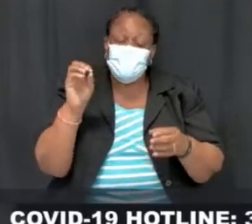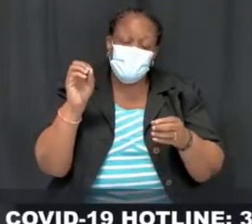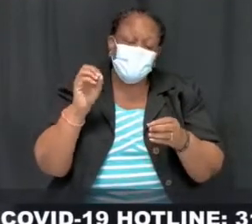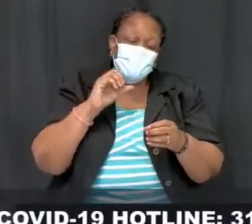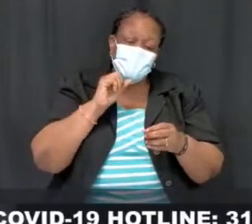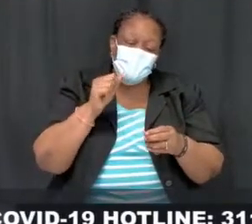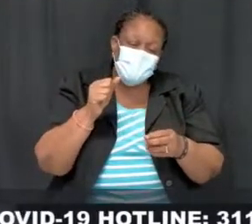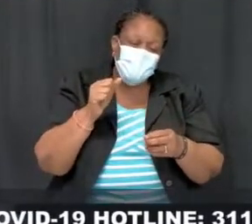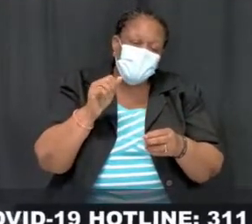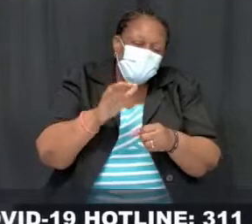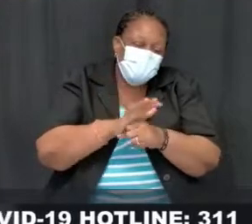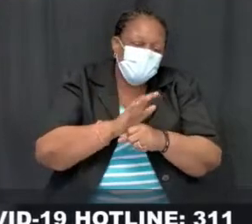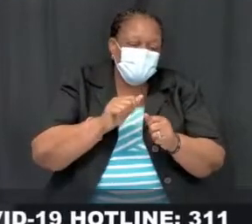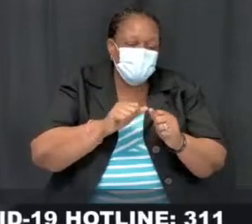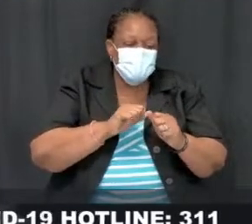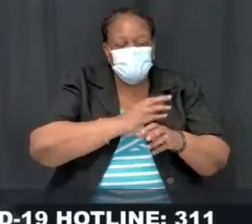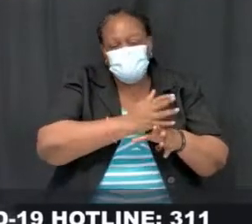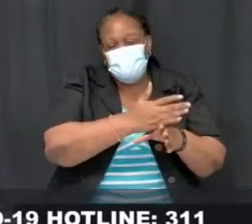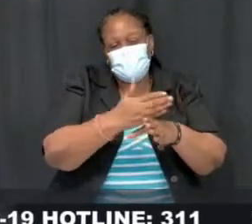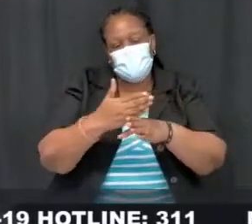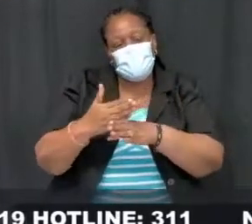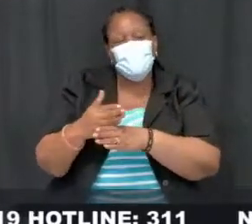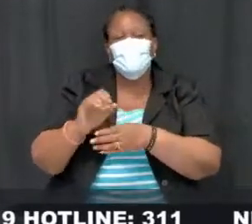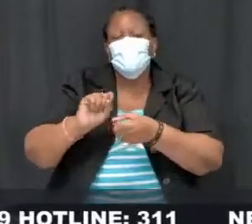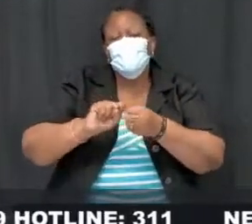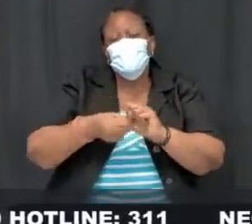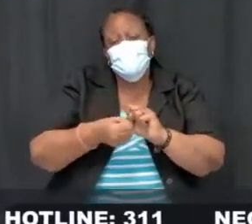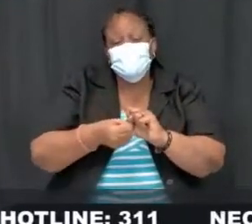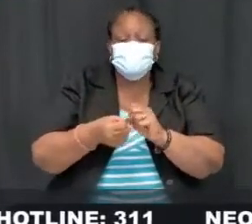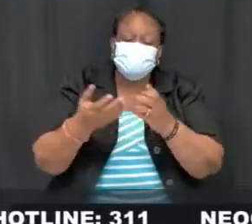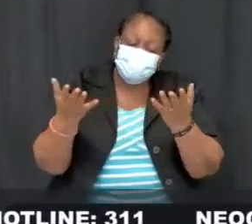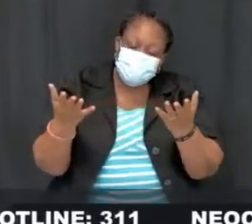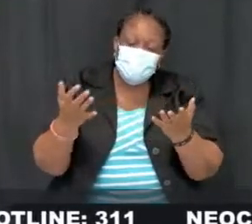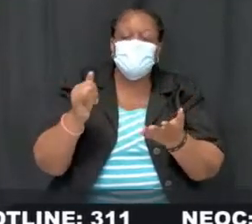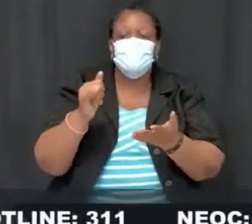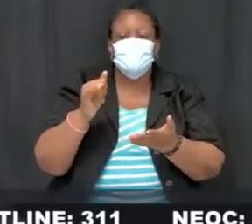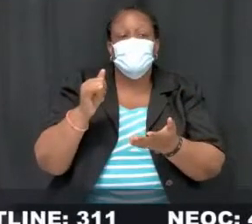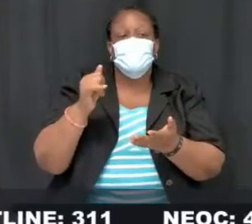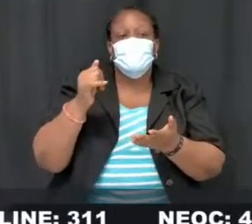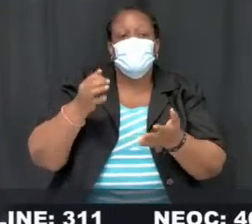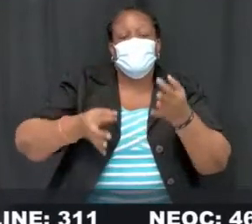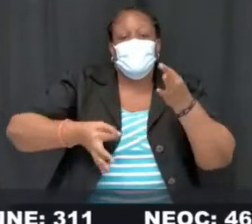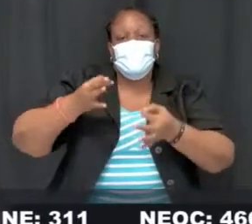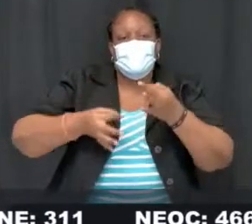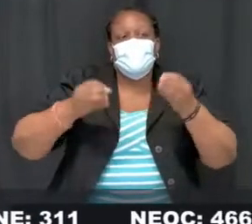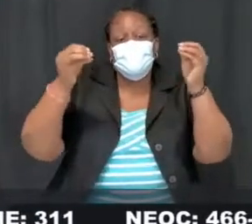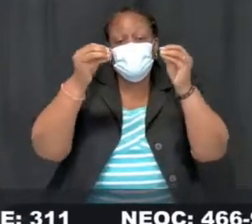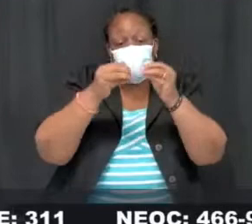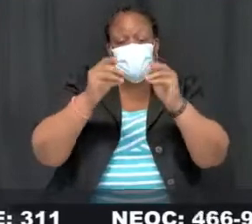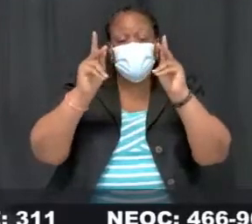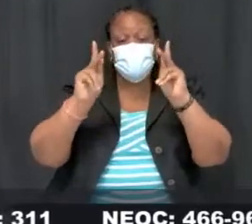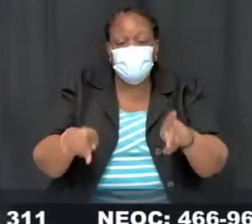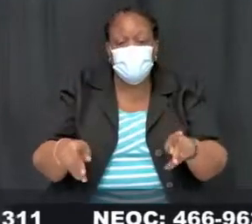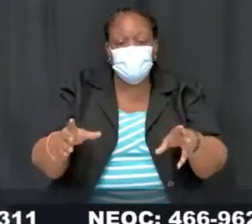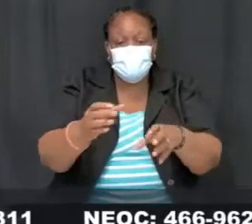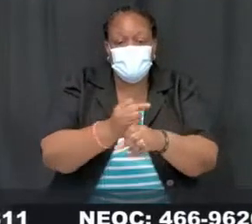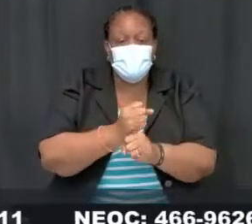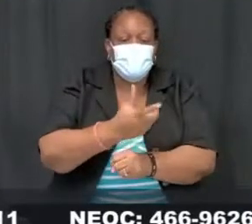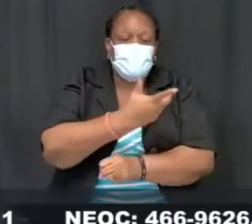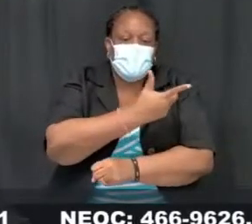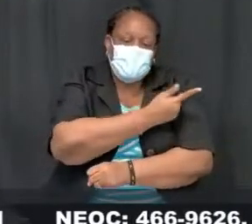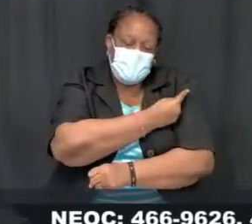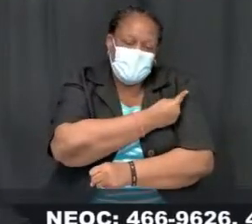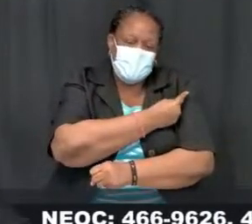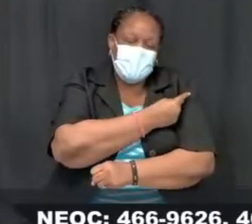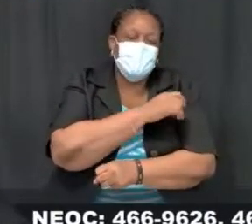were immunized or those who were previously infected would not transmit the virus. However,